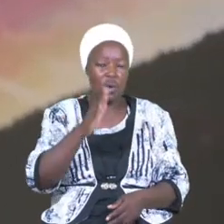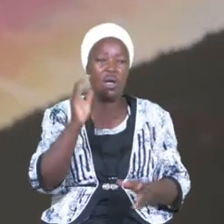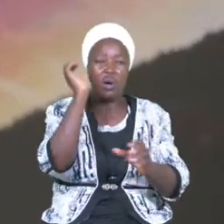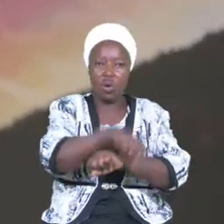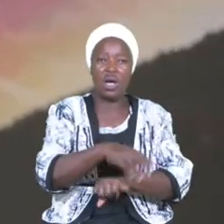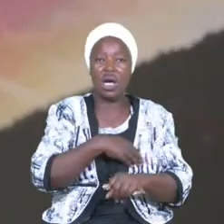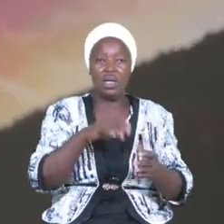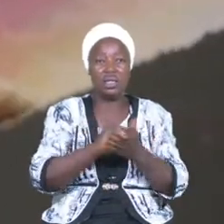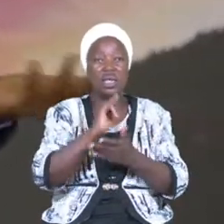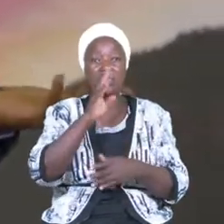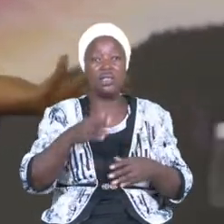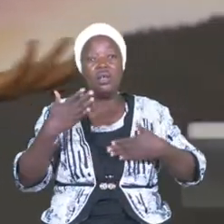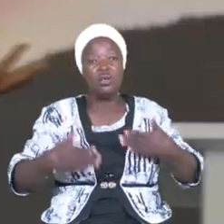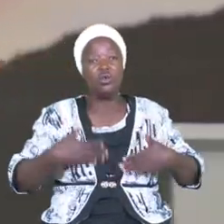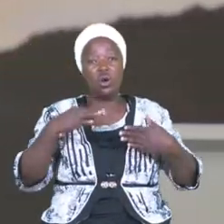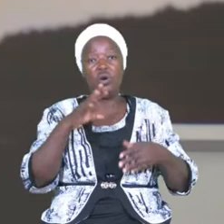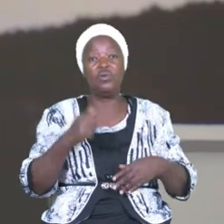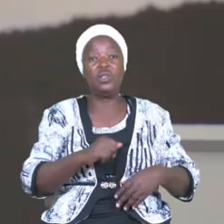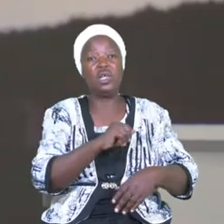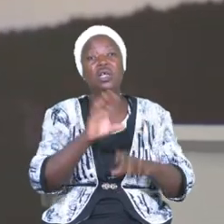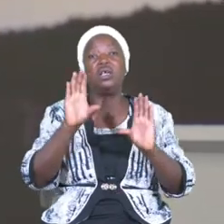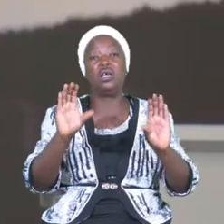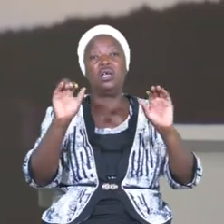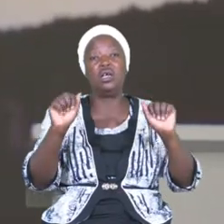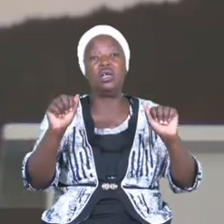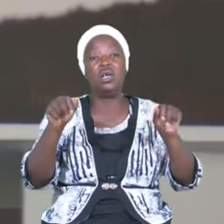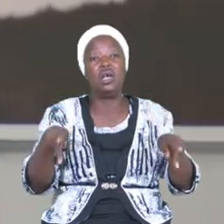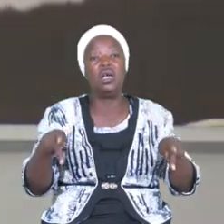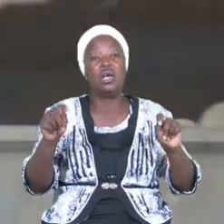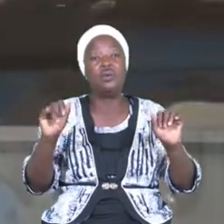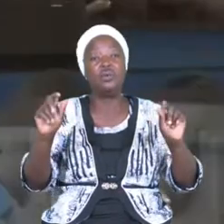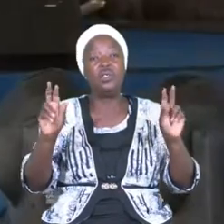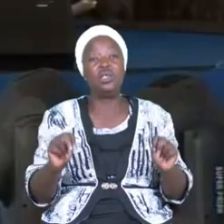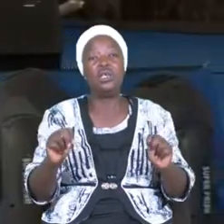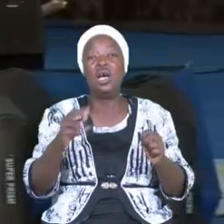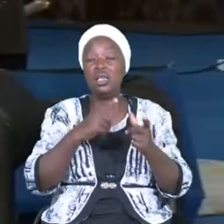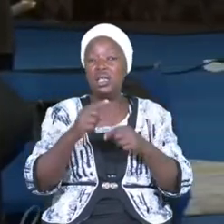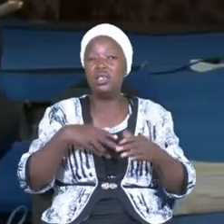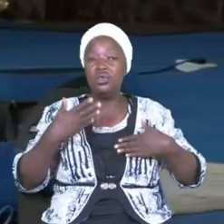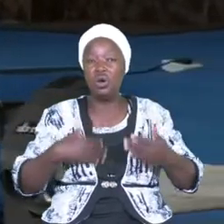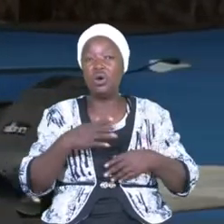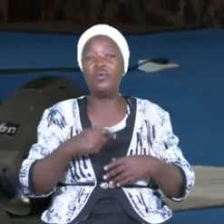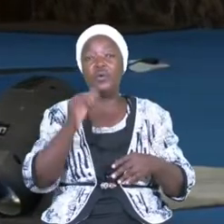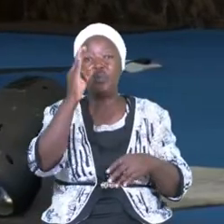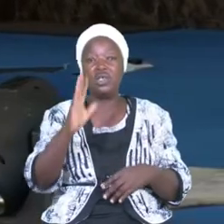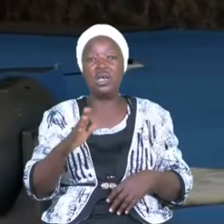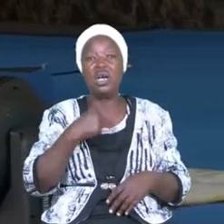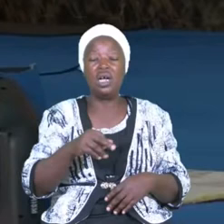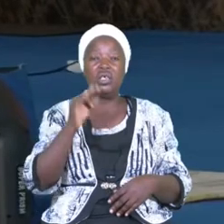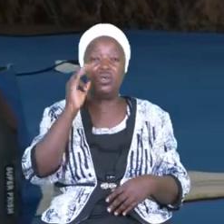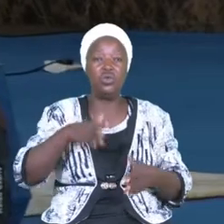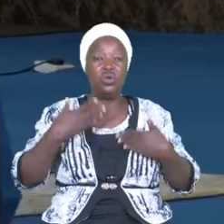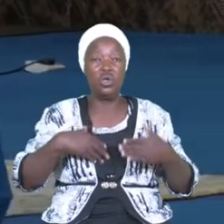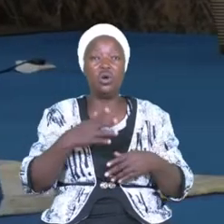joy of the captain. What the joy of the preacher, the joy of the pastor, the joy of a superintendent,